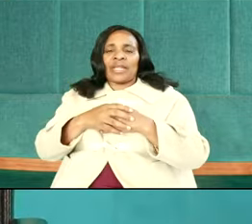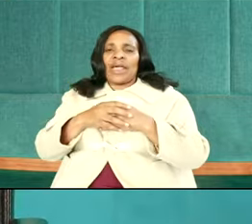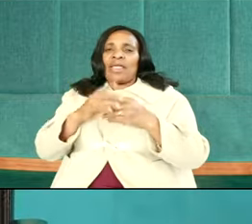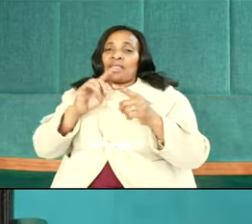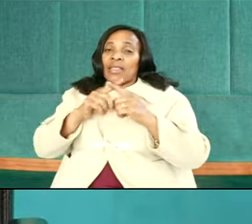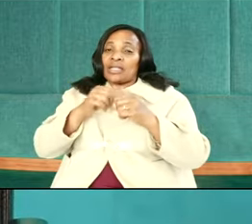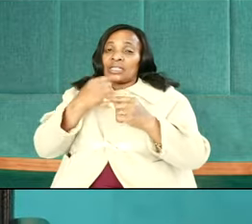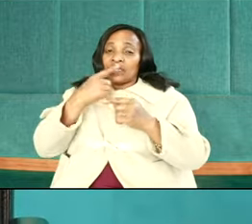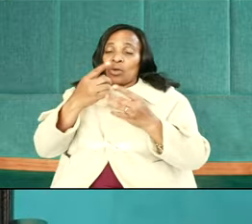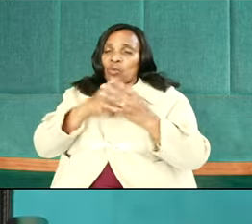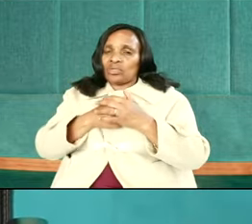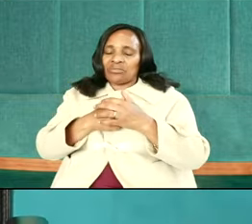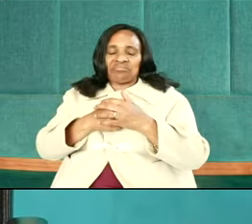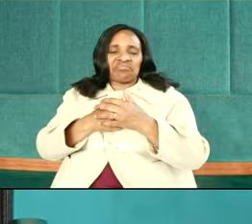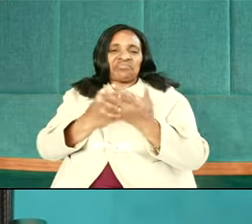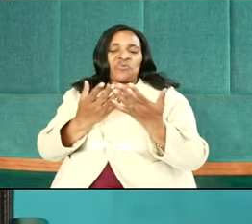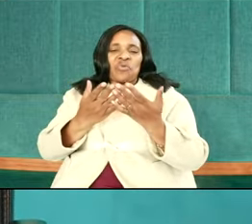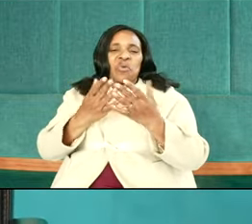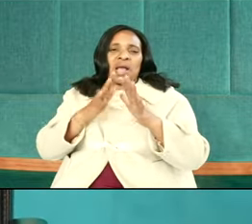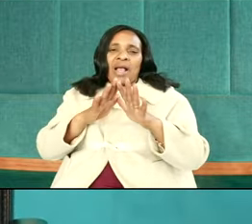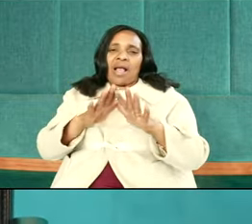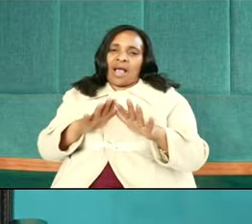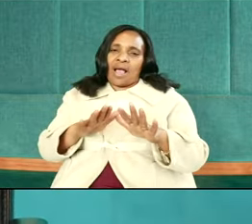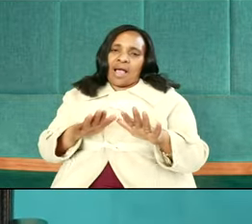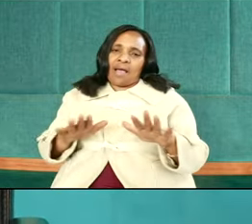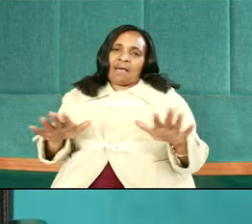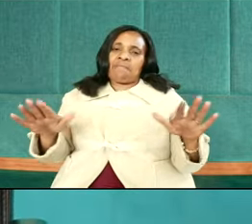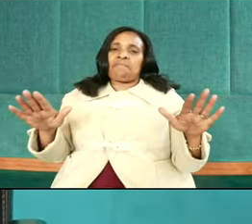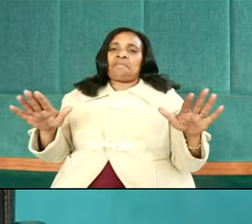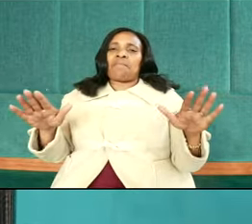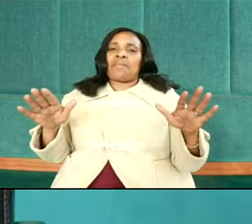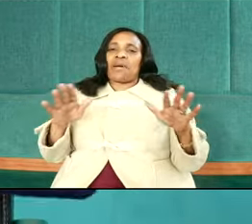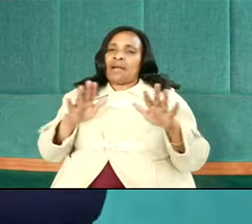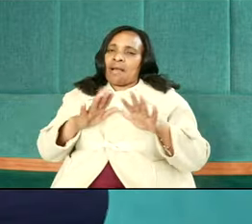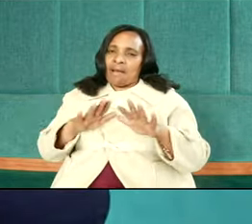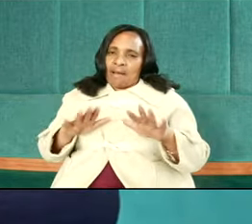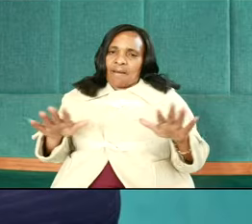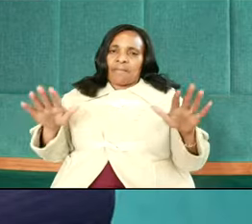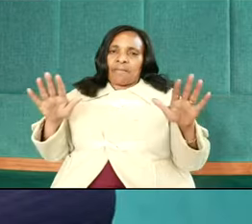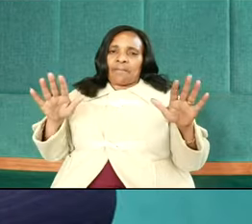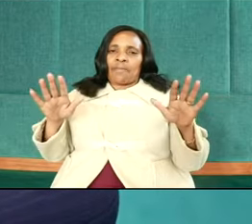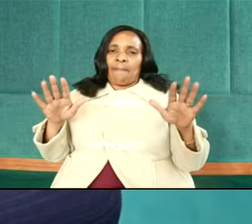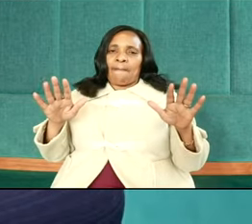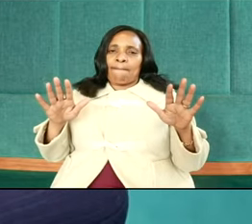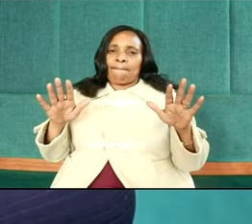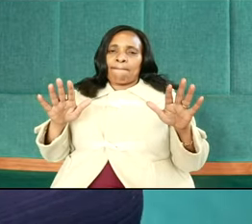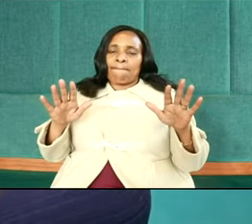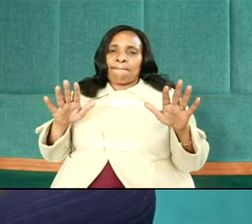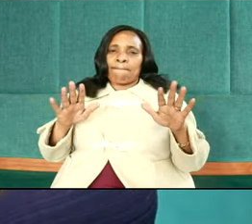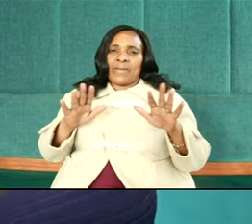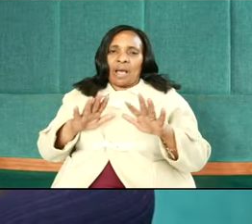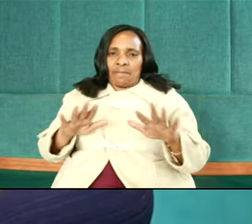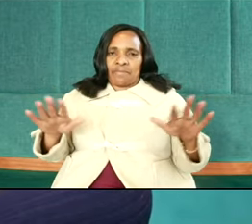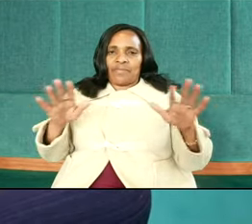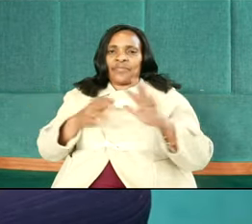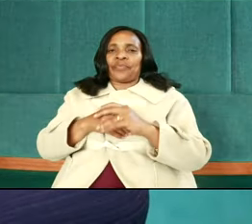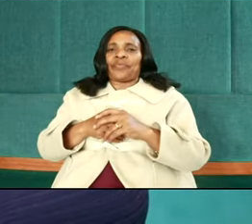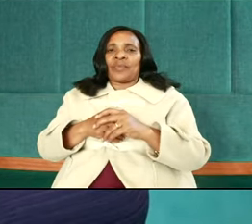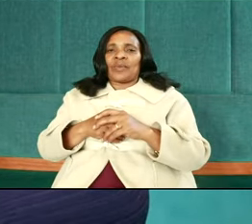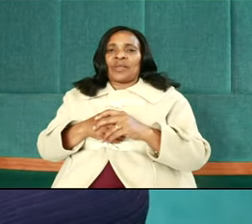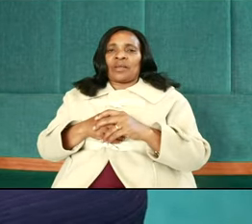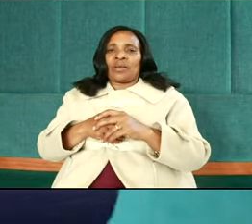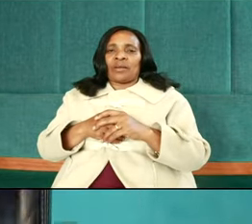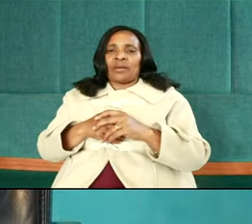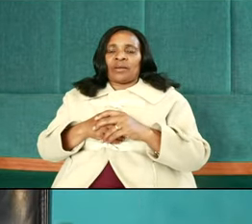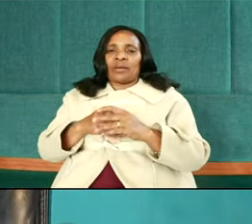relax." It's like, you know, it's like, relax. Yeah. I got you, you know? Yeah. Got you. I mean, yeah. So I think, yeah, that stands